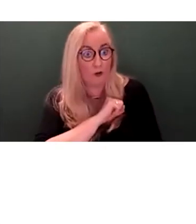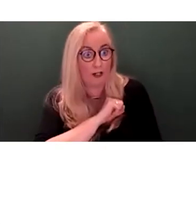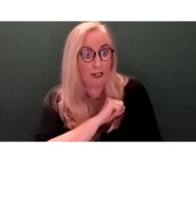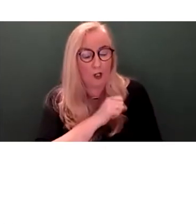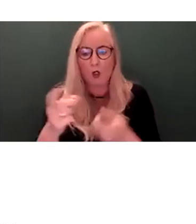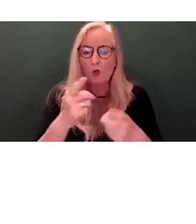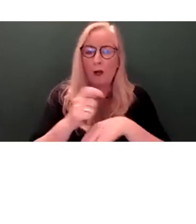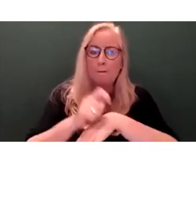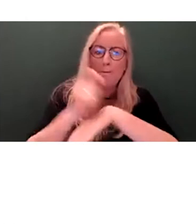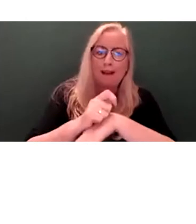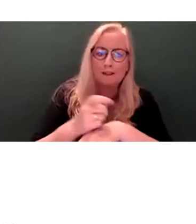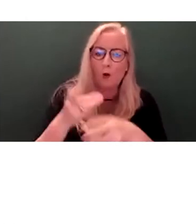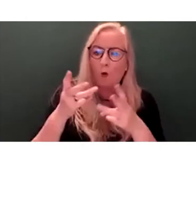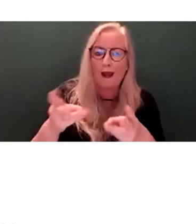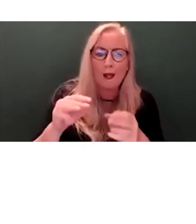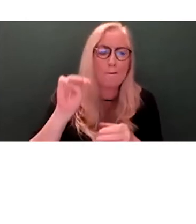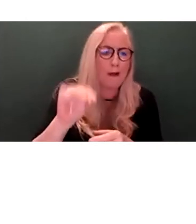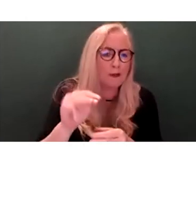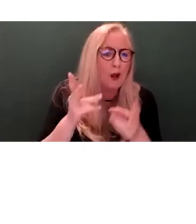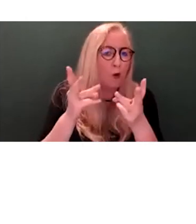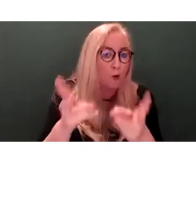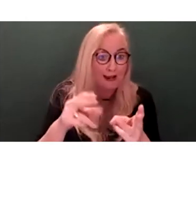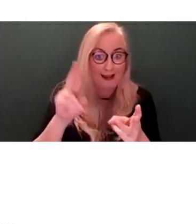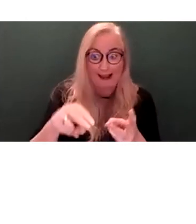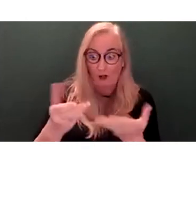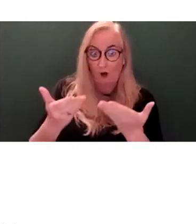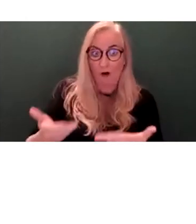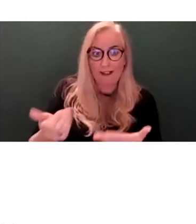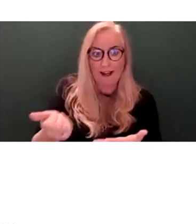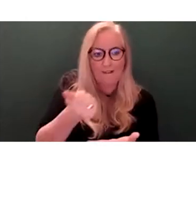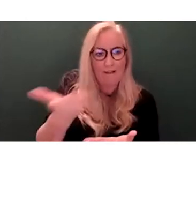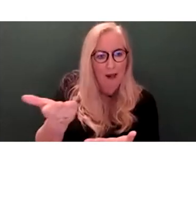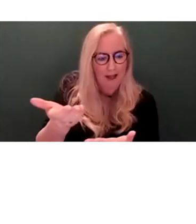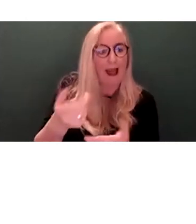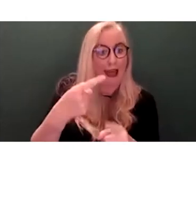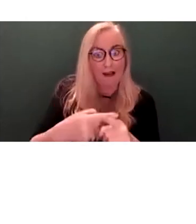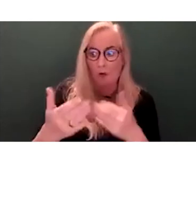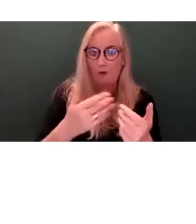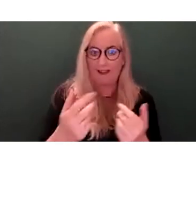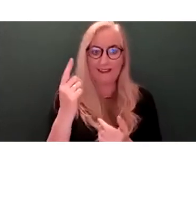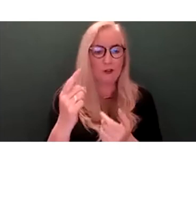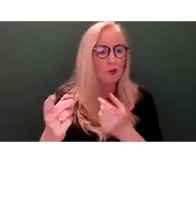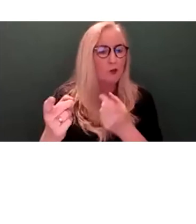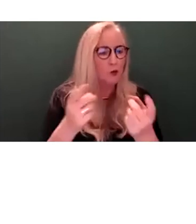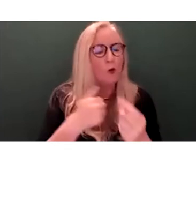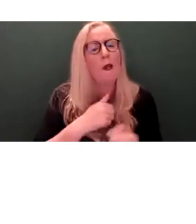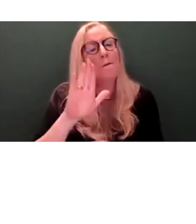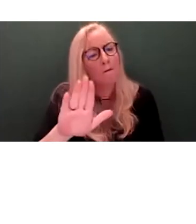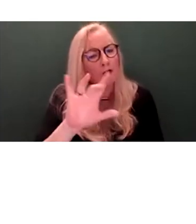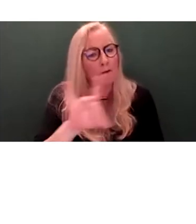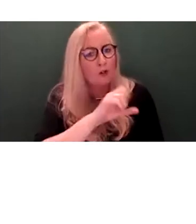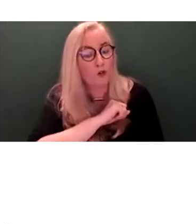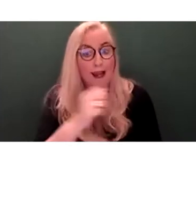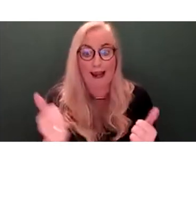best use of possible supports currently available and work currently being done. We must ensure that anyone